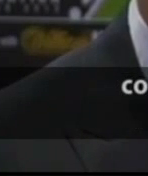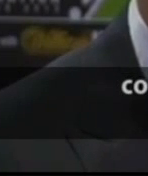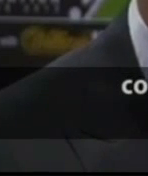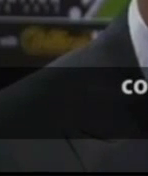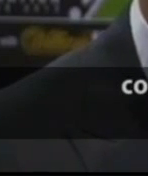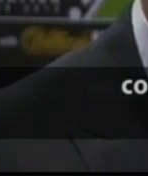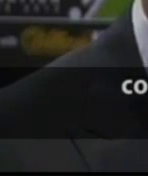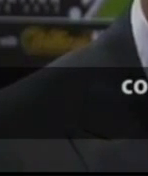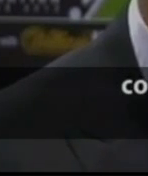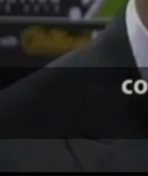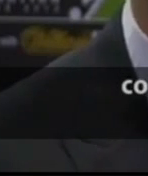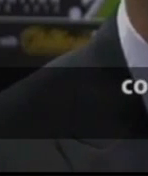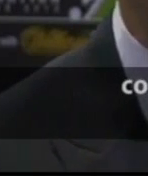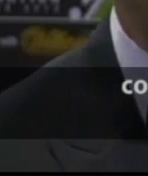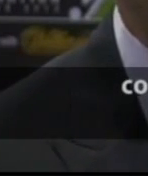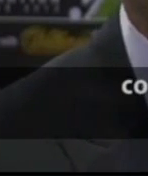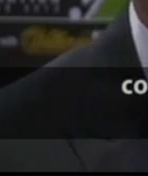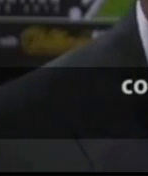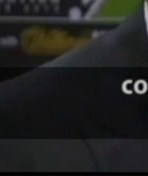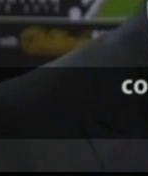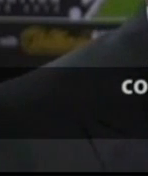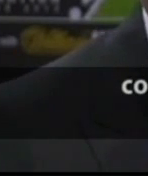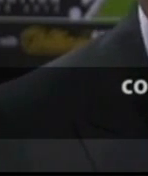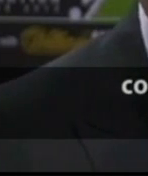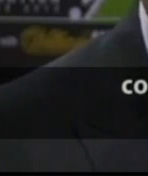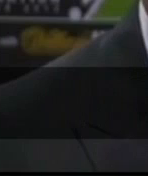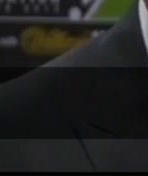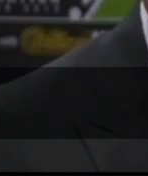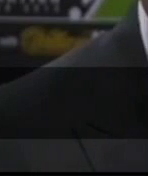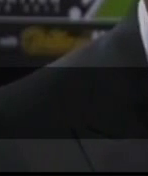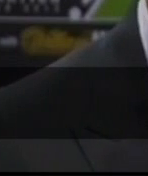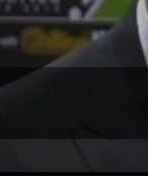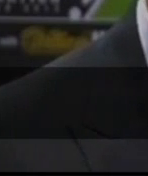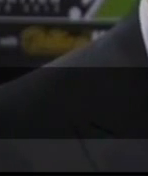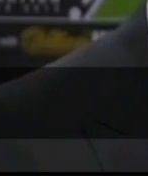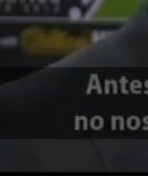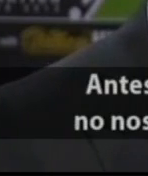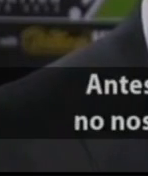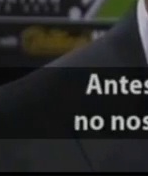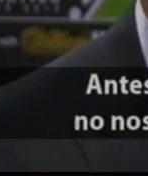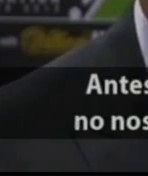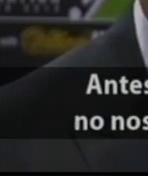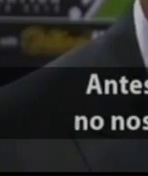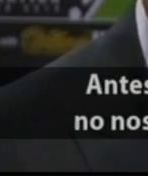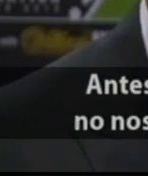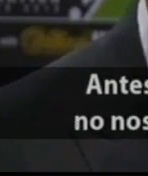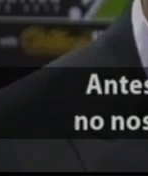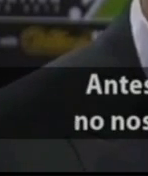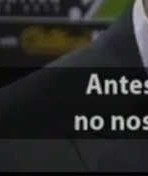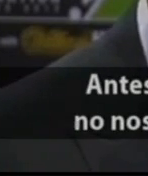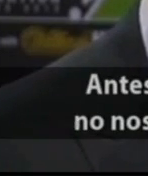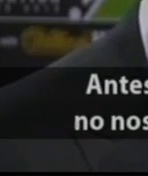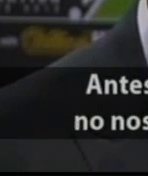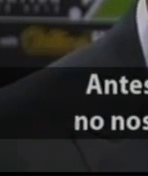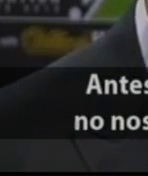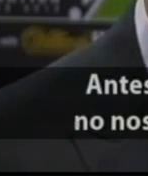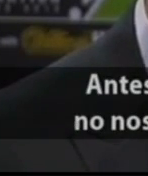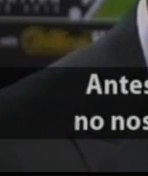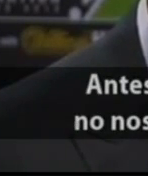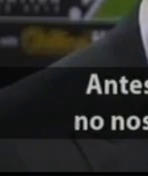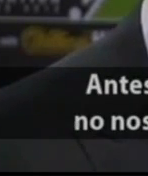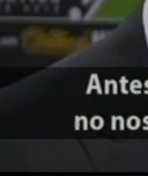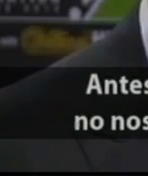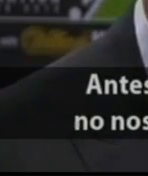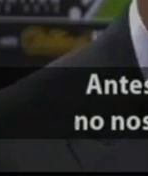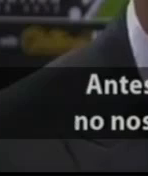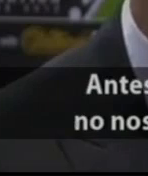with Steven Gerrard when the draw was made for the World Cup. I think I thought that before the draw, I hope no England